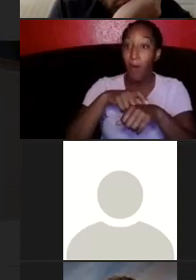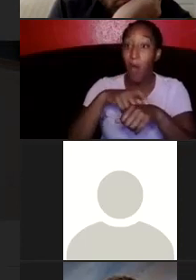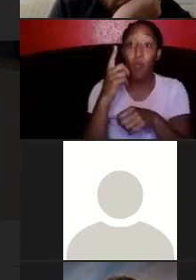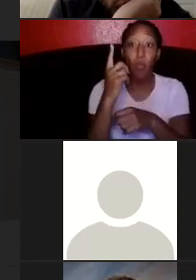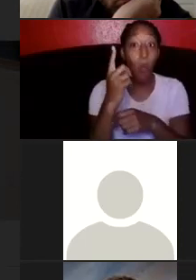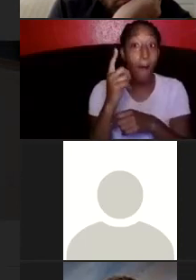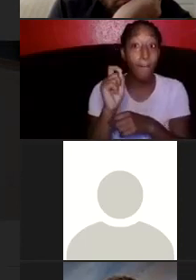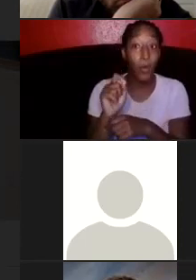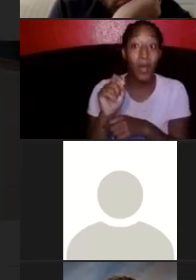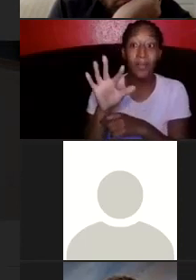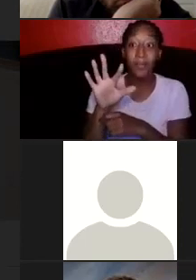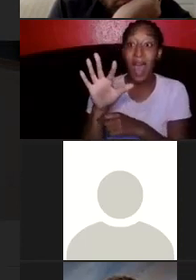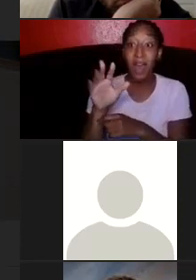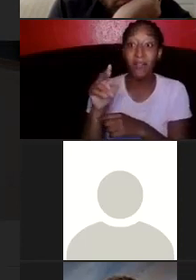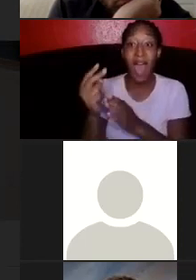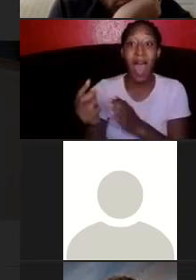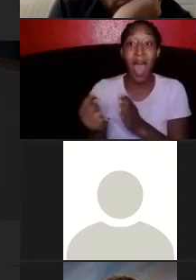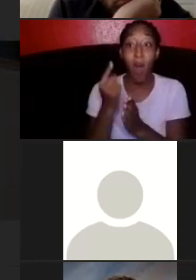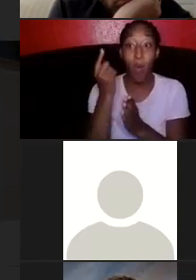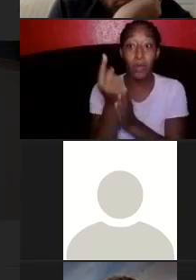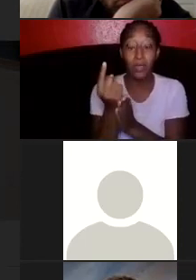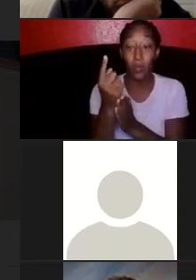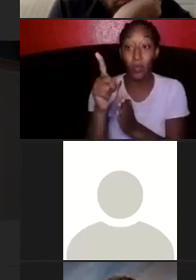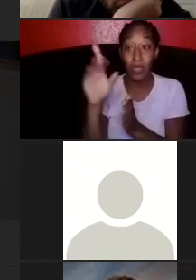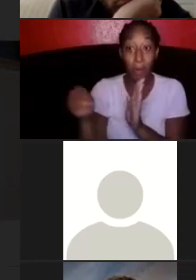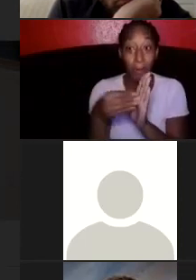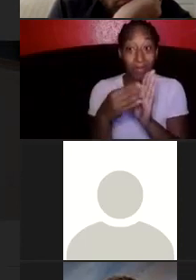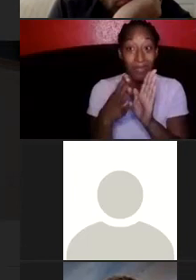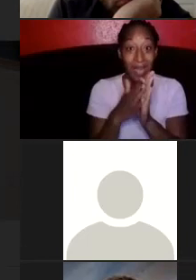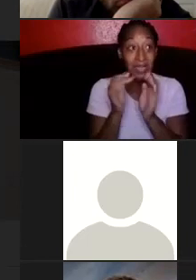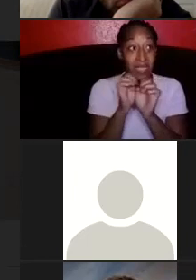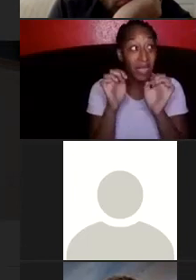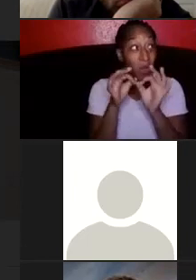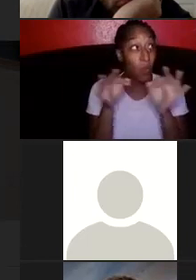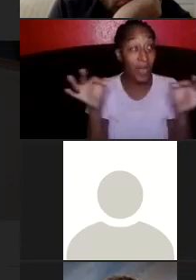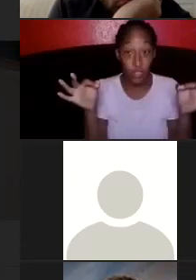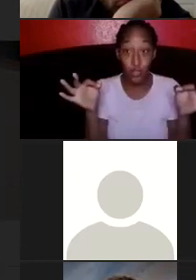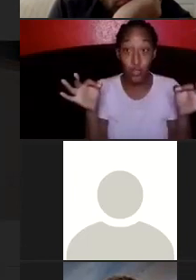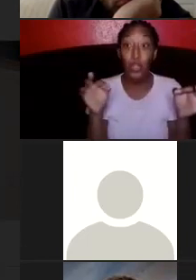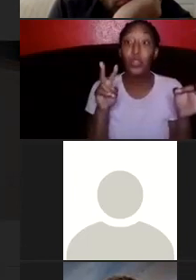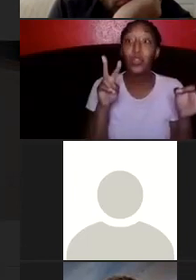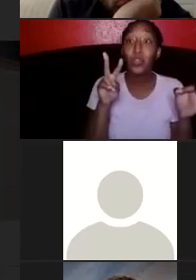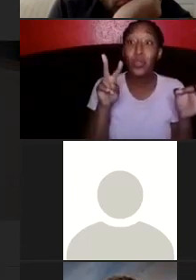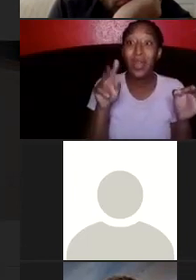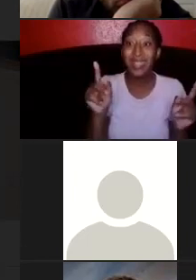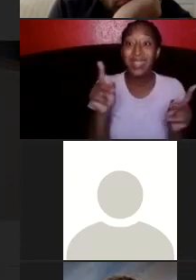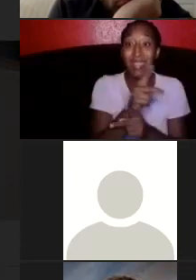that into the formula, 2 times pi times r divided by 1.5, you get